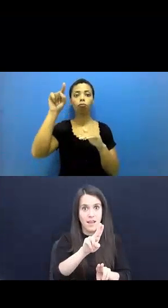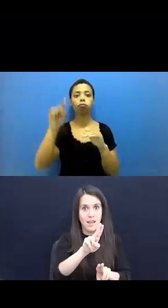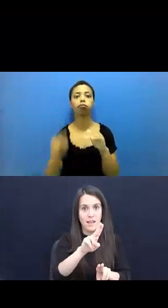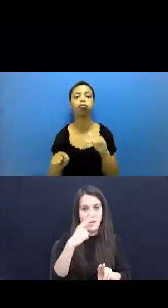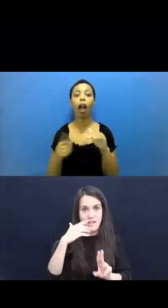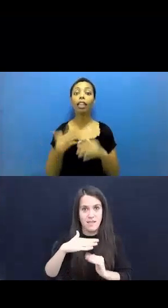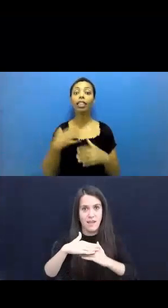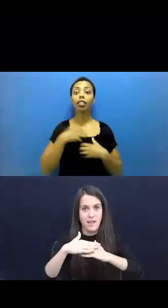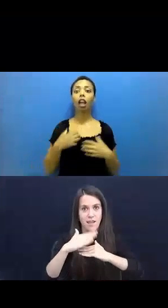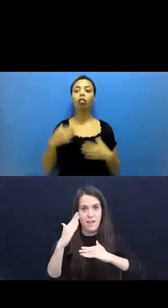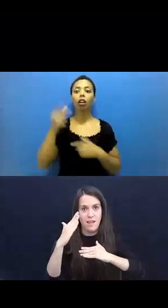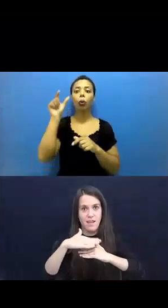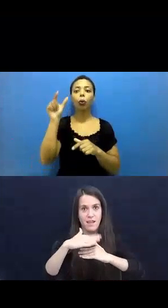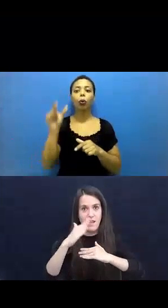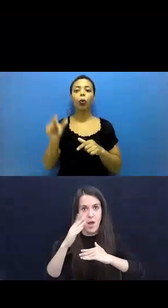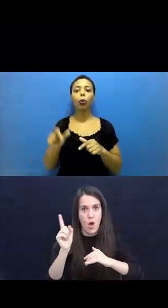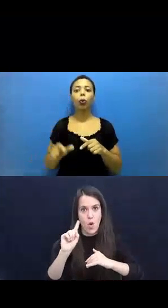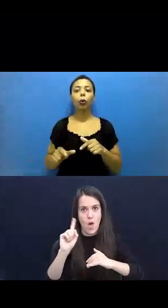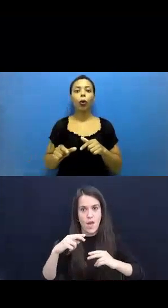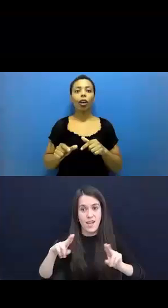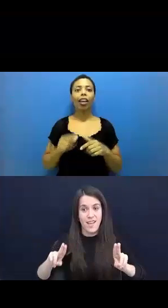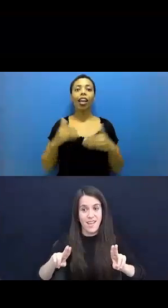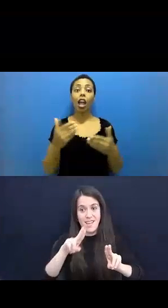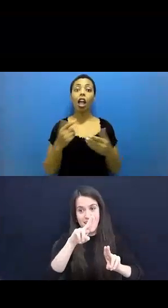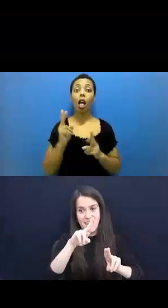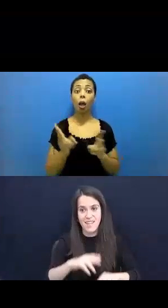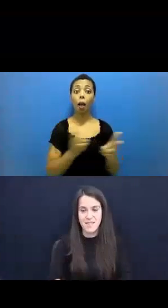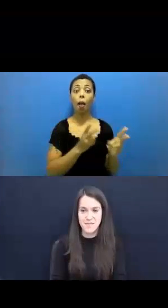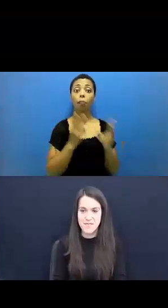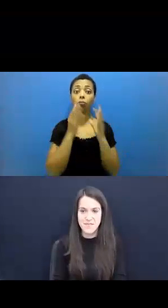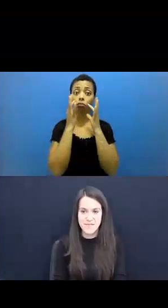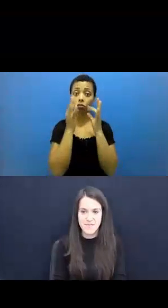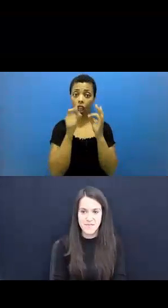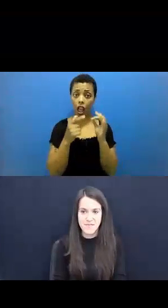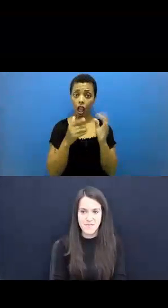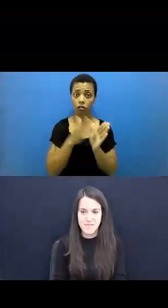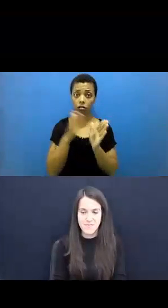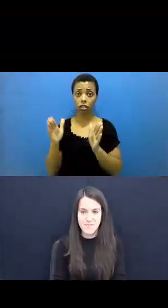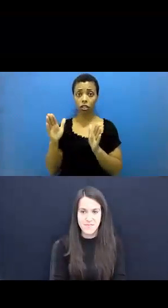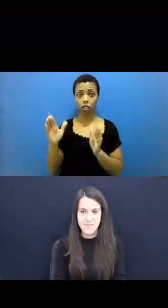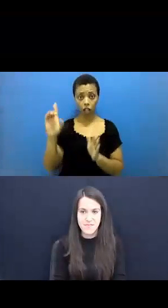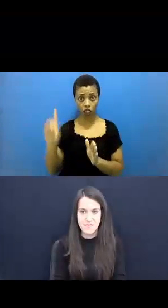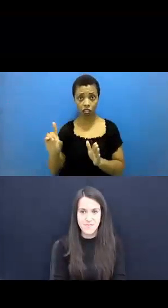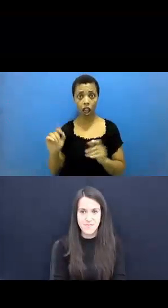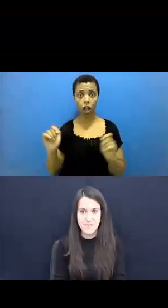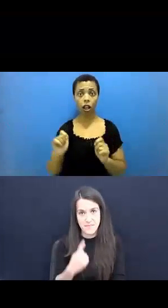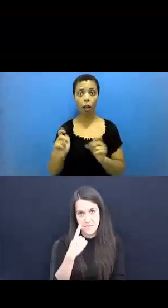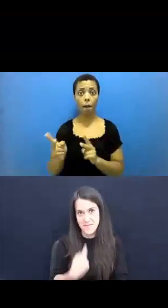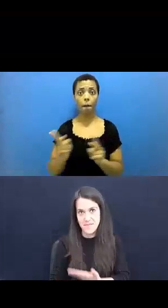draw a square. At the end, the right hand shows the position for the